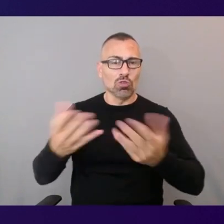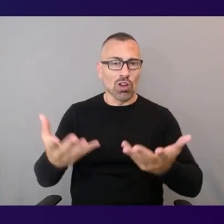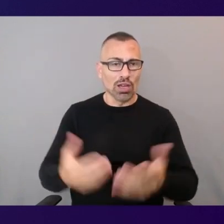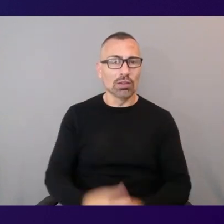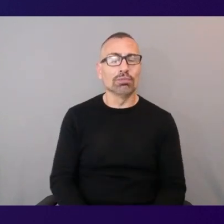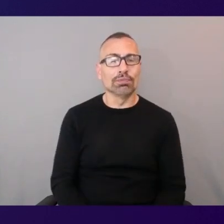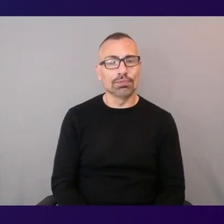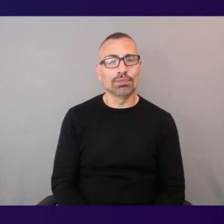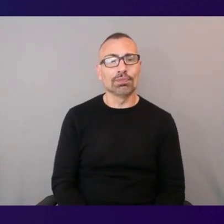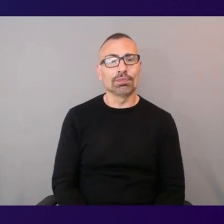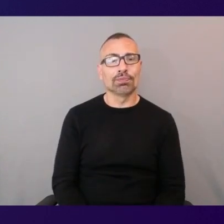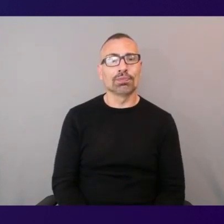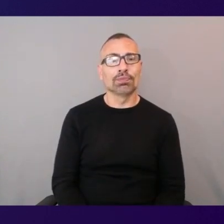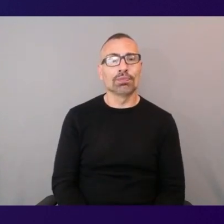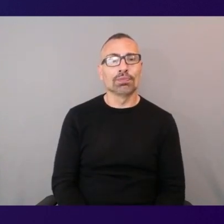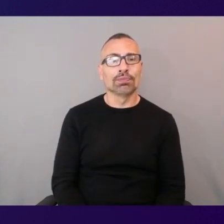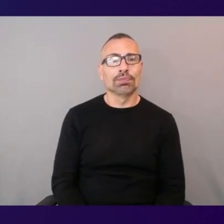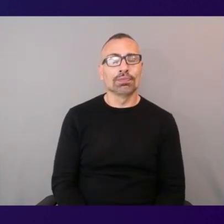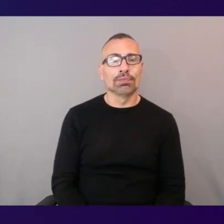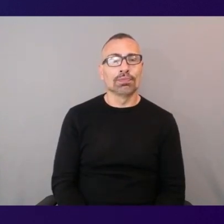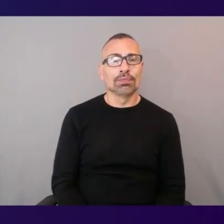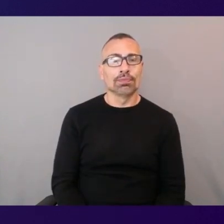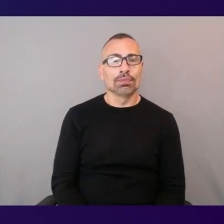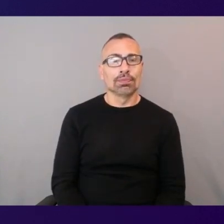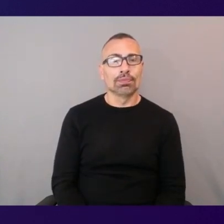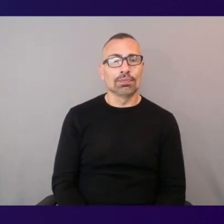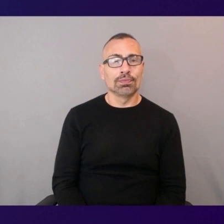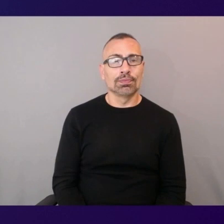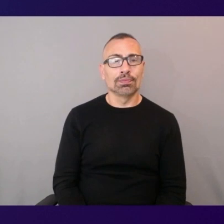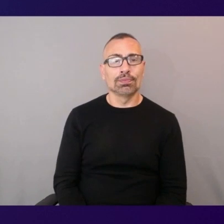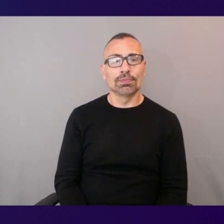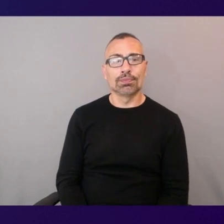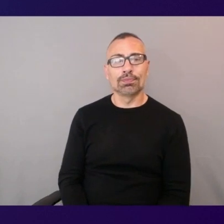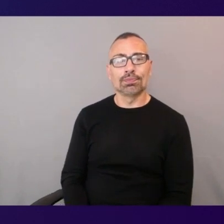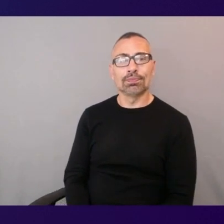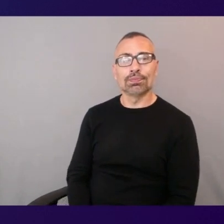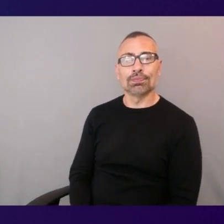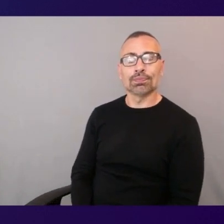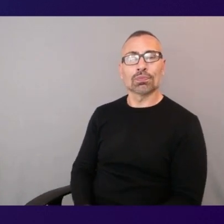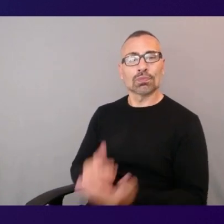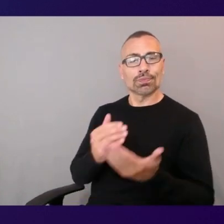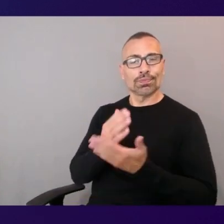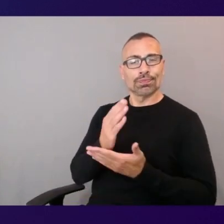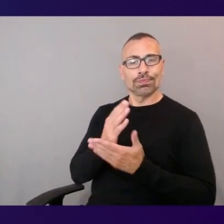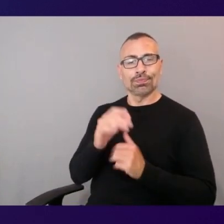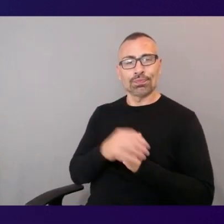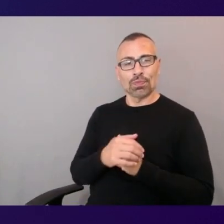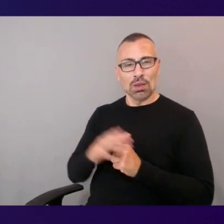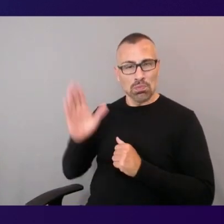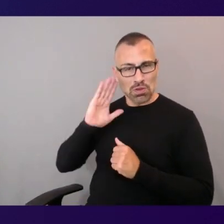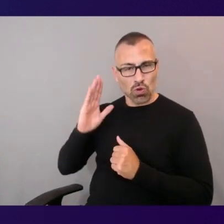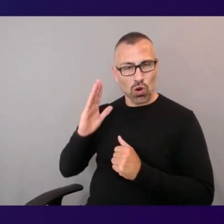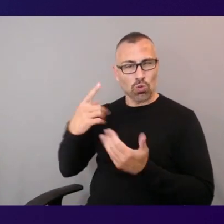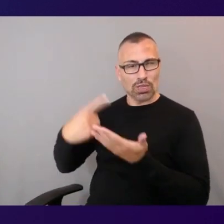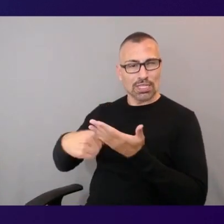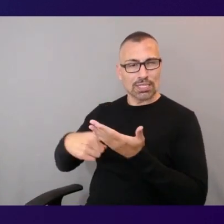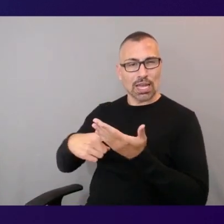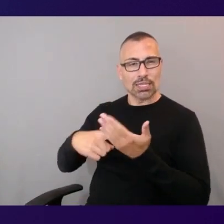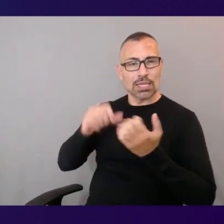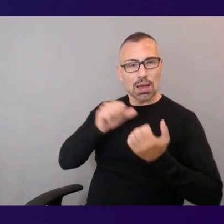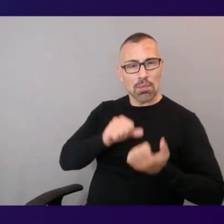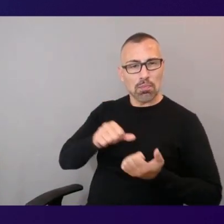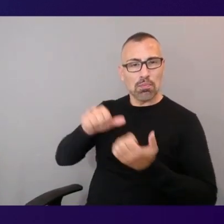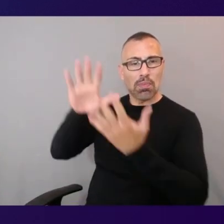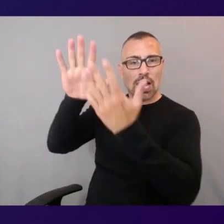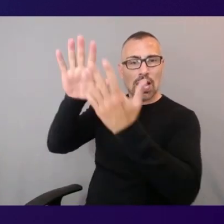All right, so Andrew, we talked early on about a migration, right? And I